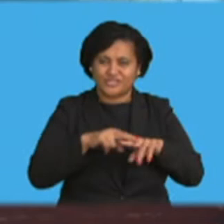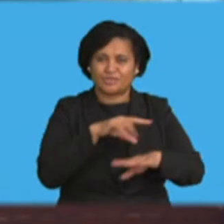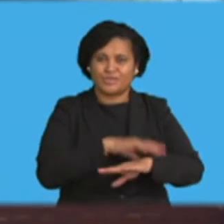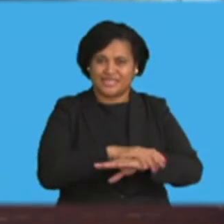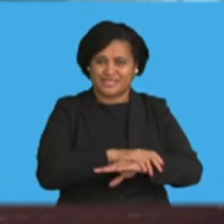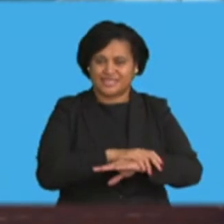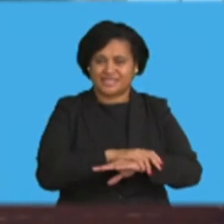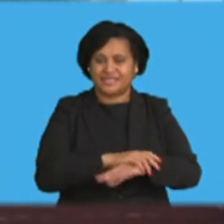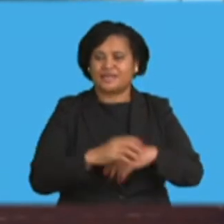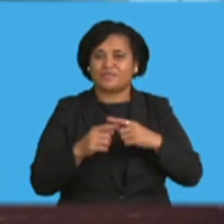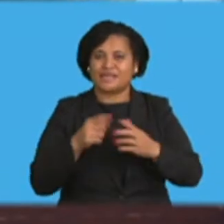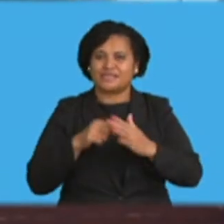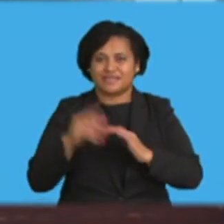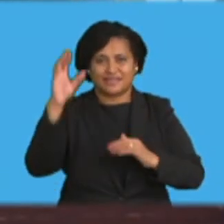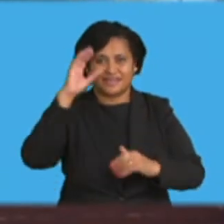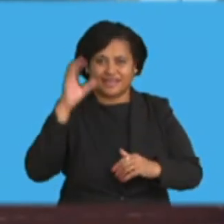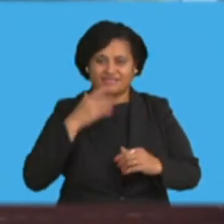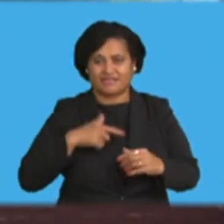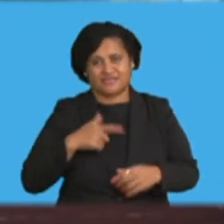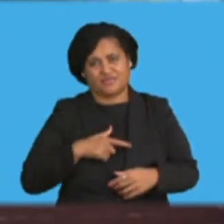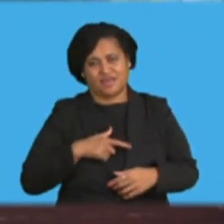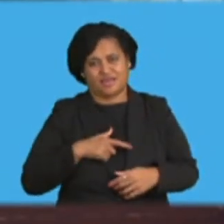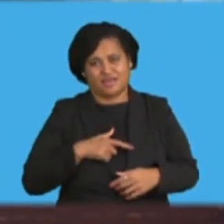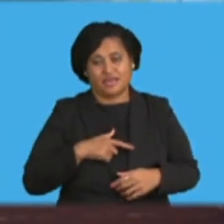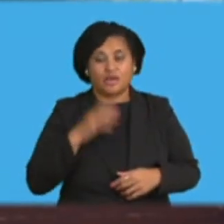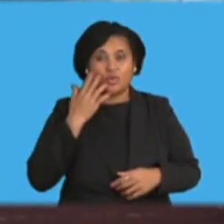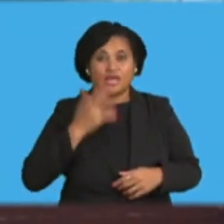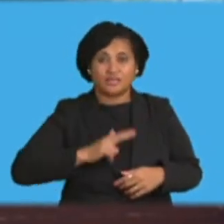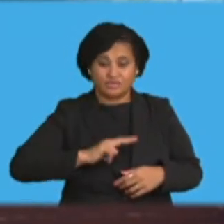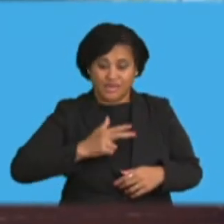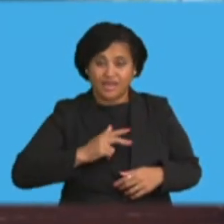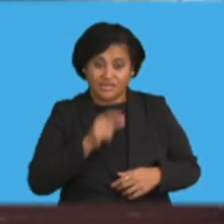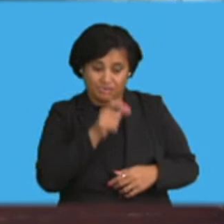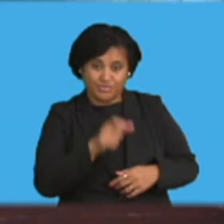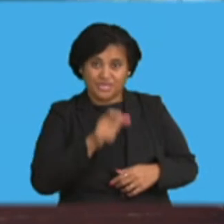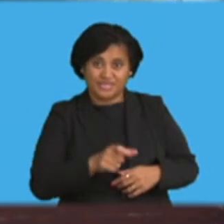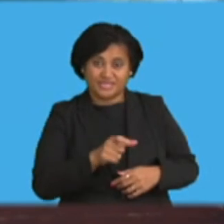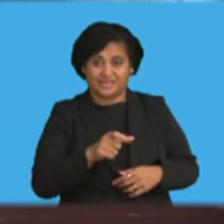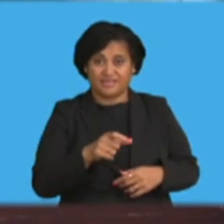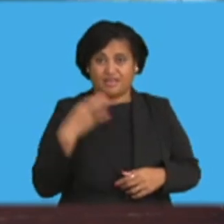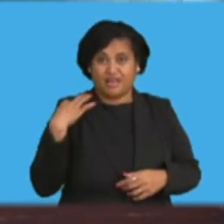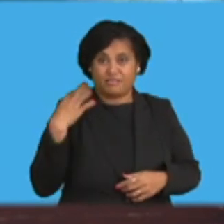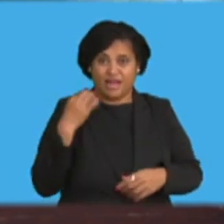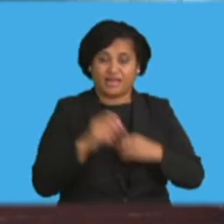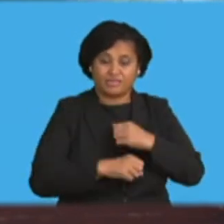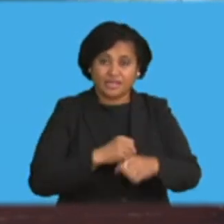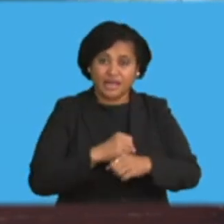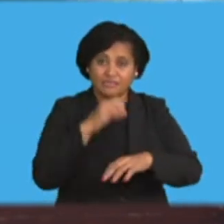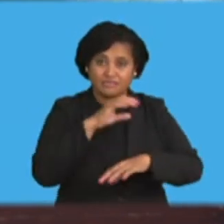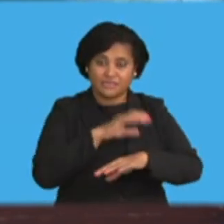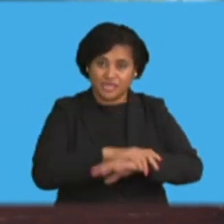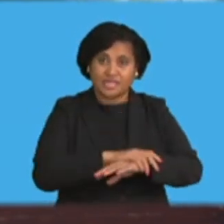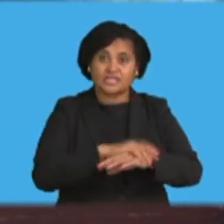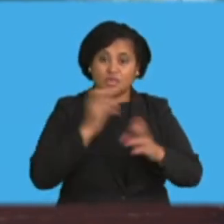the nation, Madam Speaker. A recruit candidate joining Fiji Police Force now will